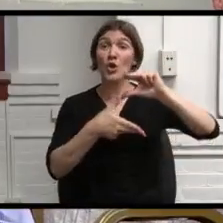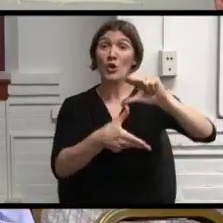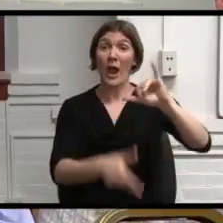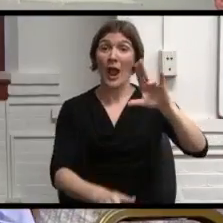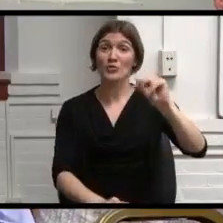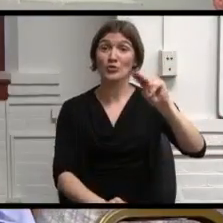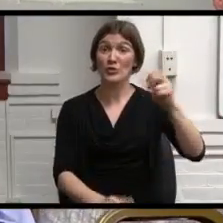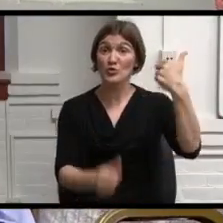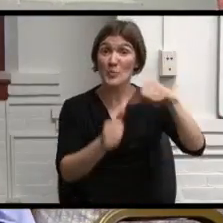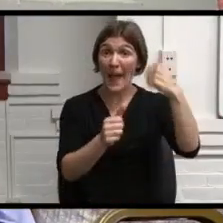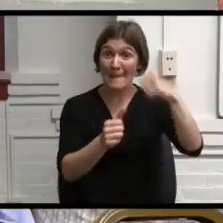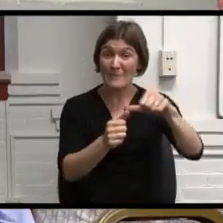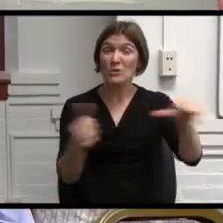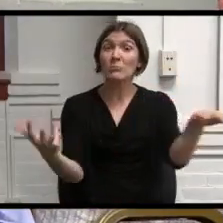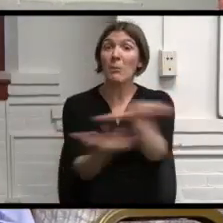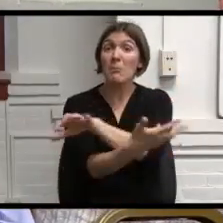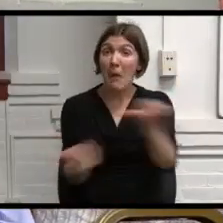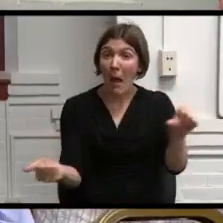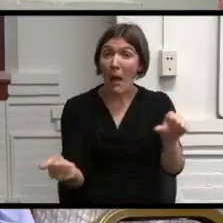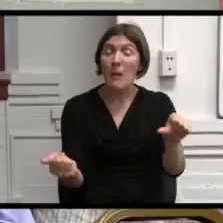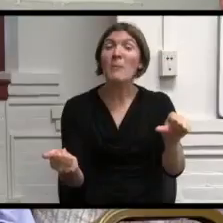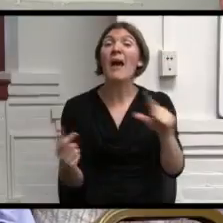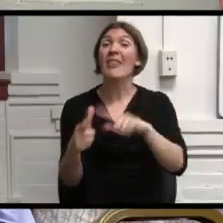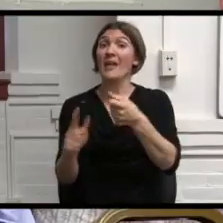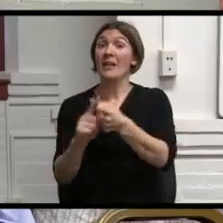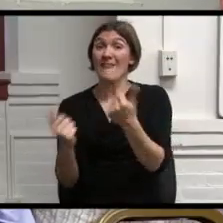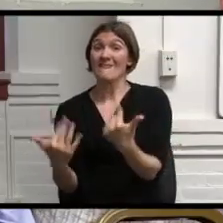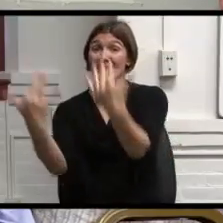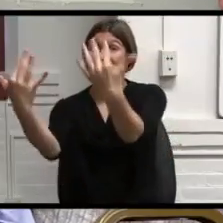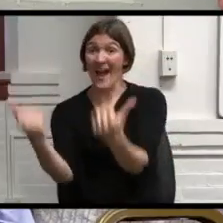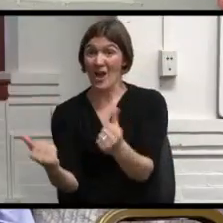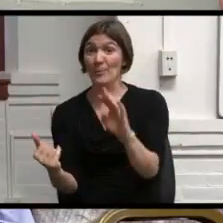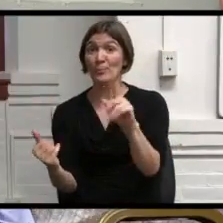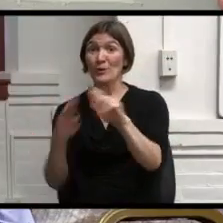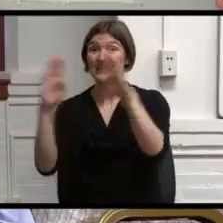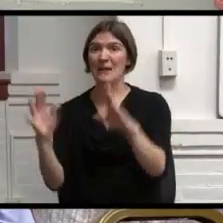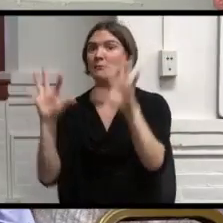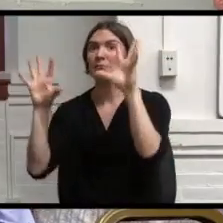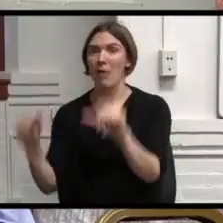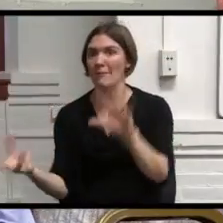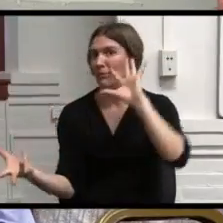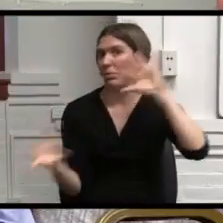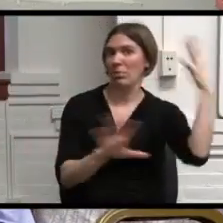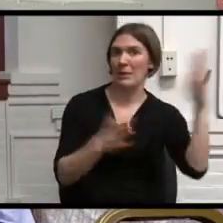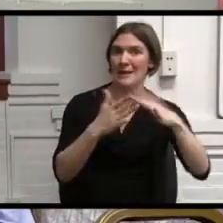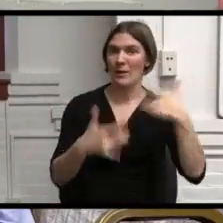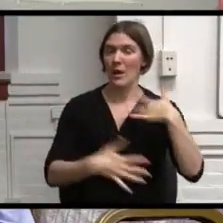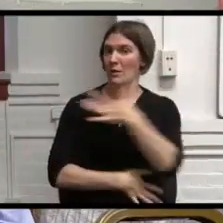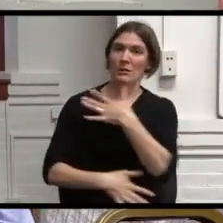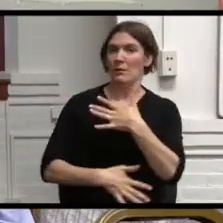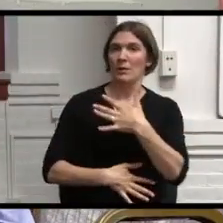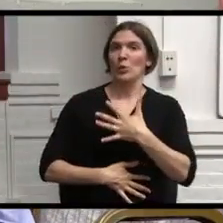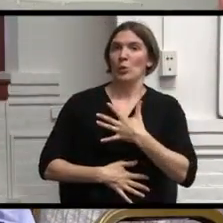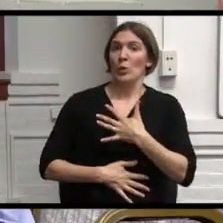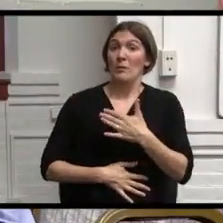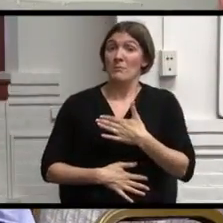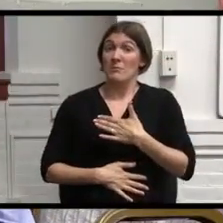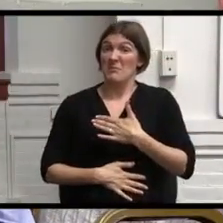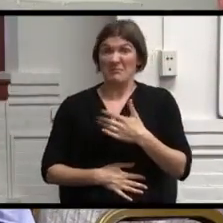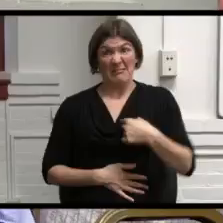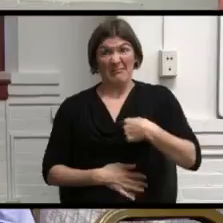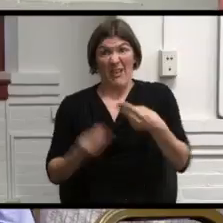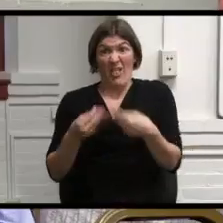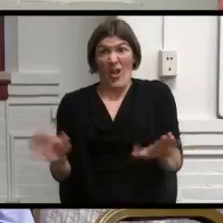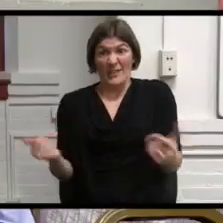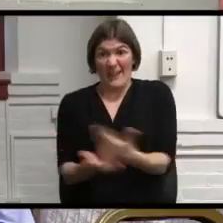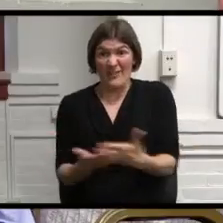the devastation, and the Brooks House fire, the devastation in the town really moved me, because I myself and my son lost all of our